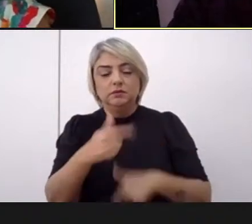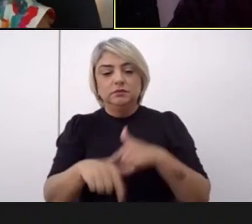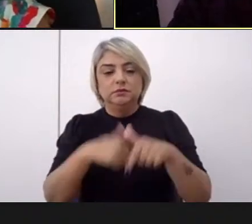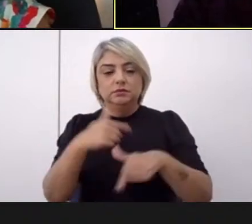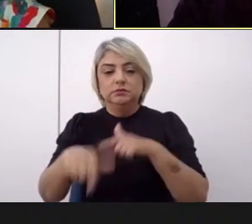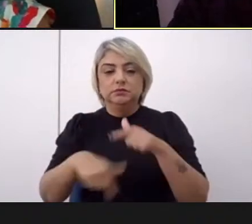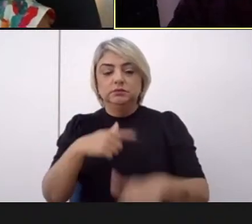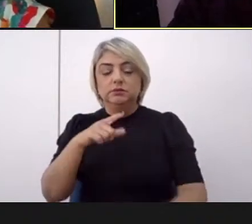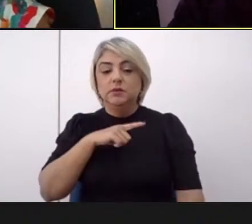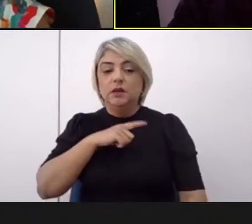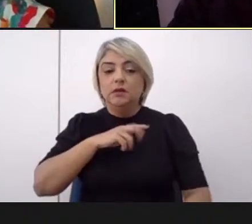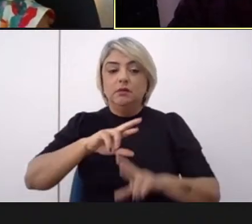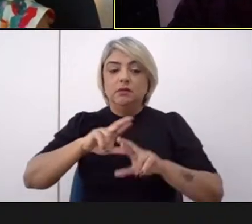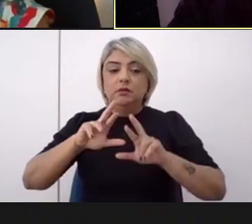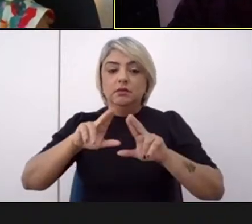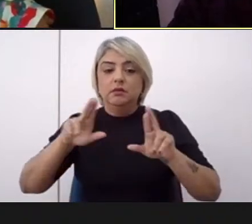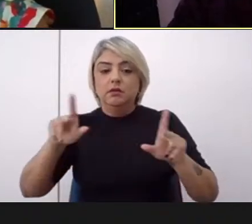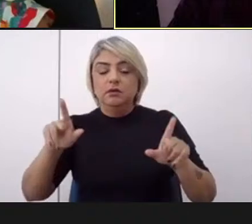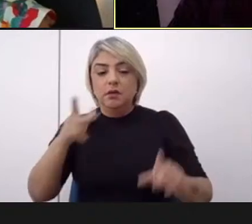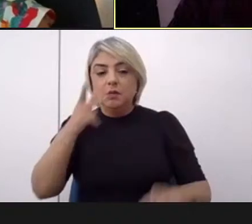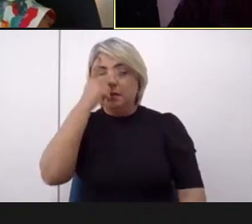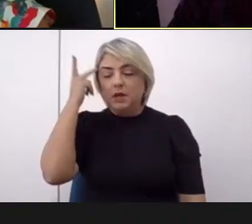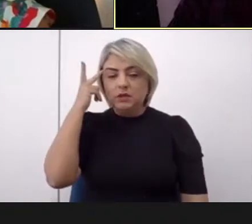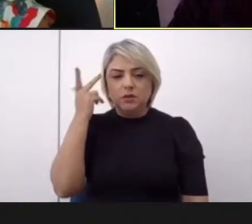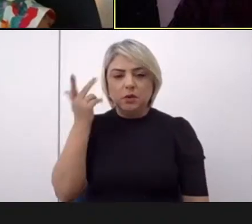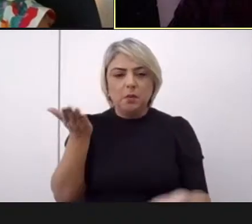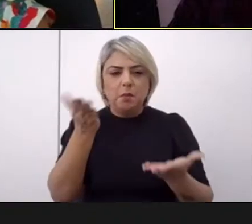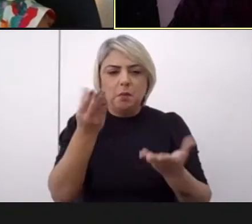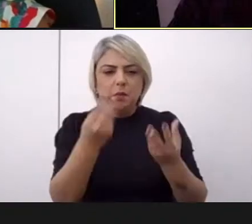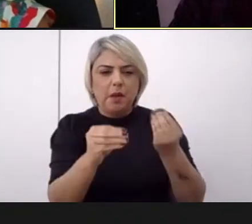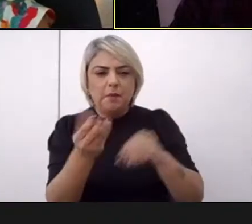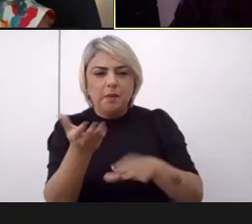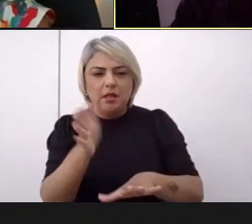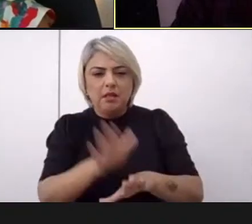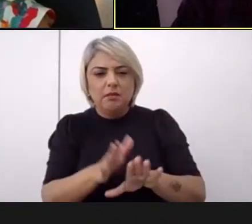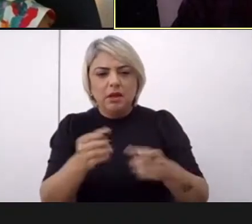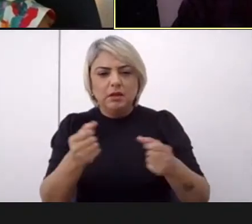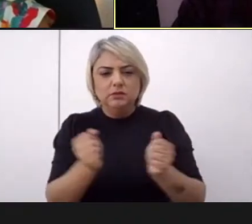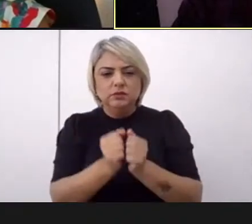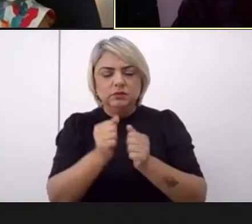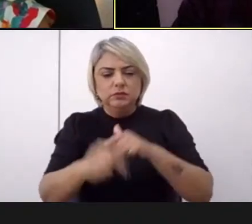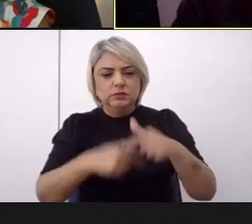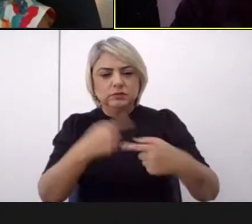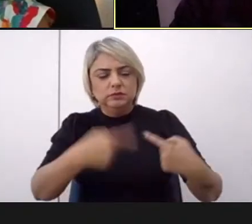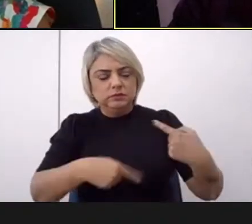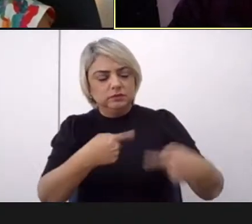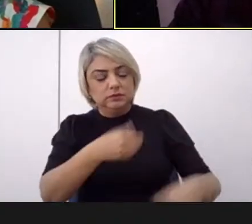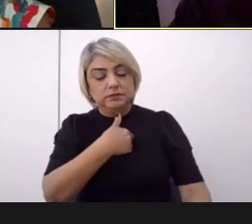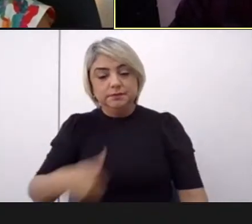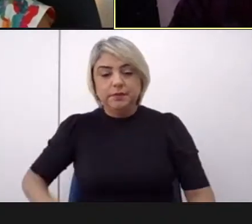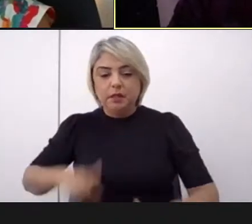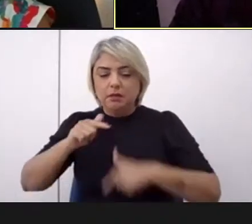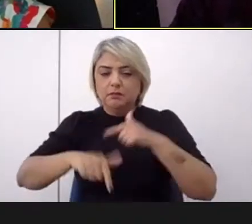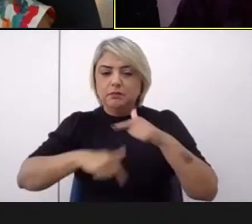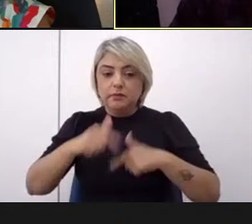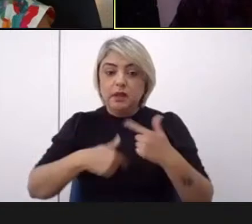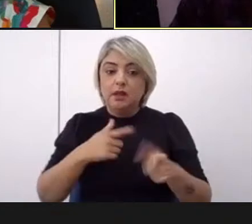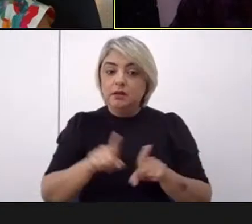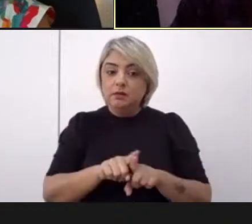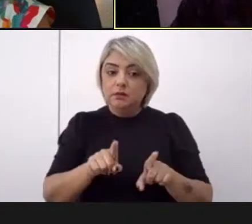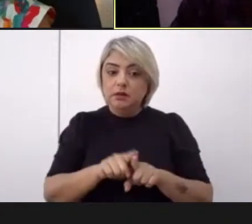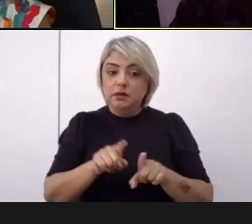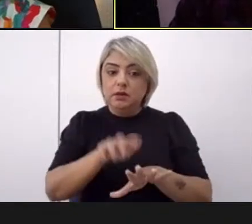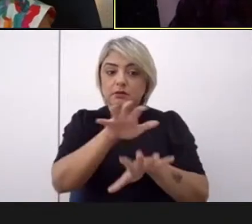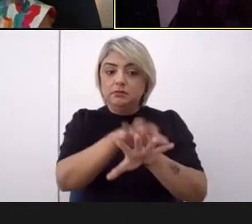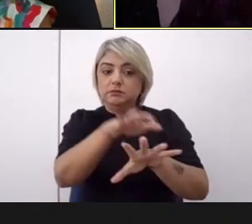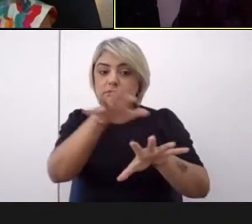engage with what we call public policies beyond borders. And Ève made